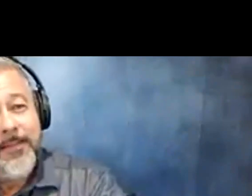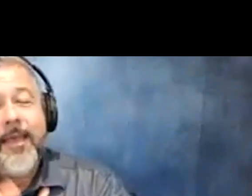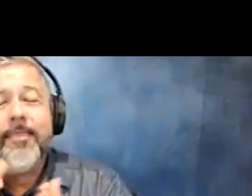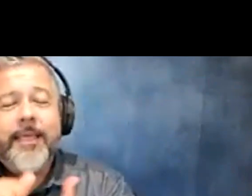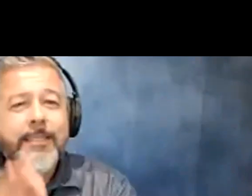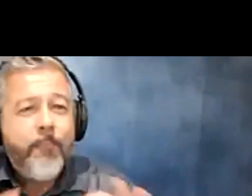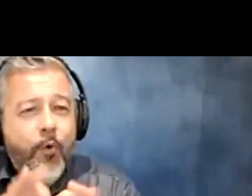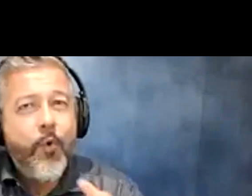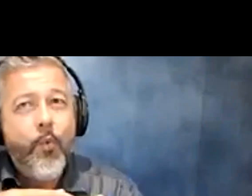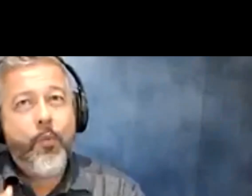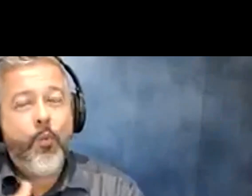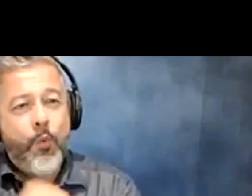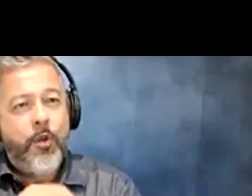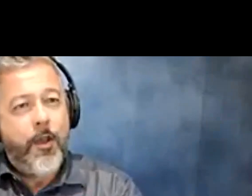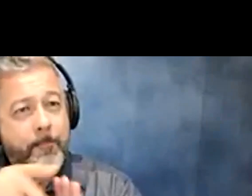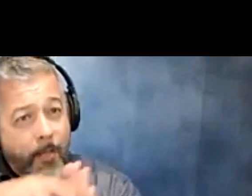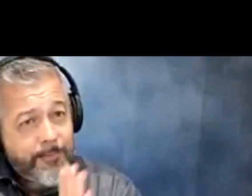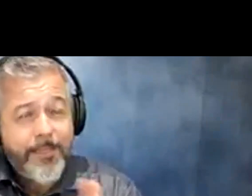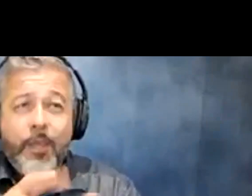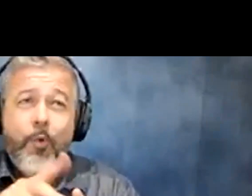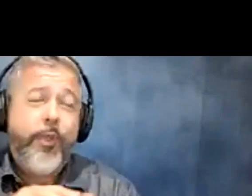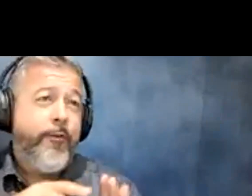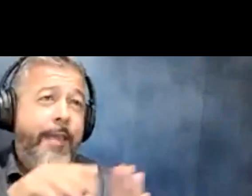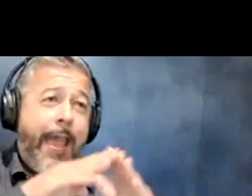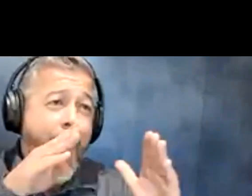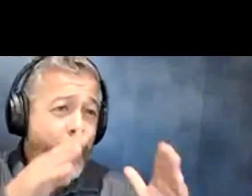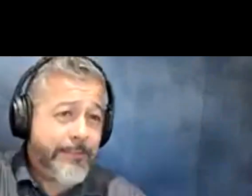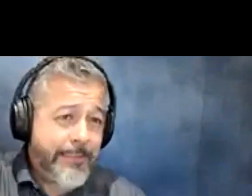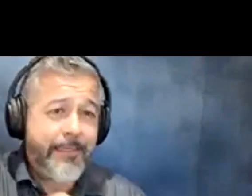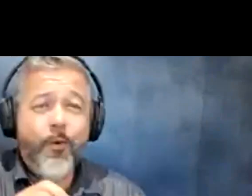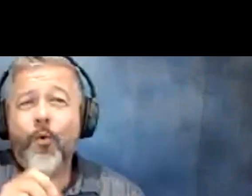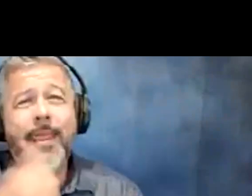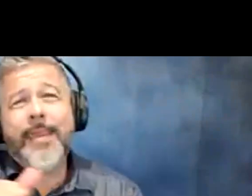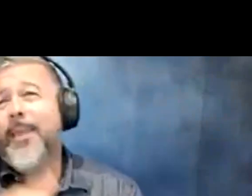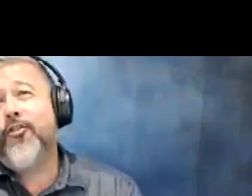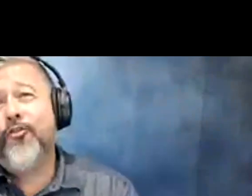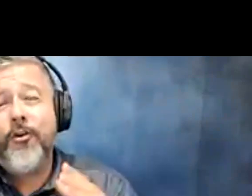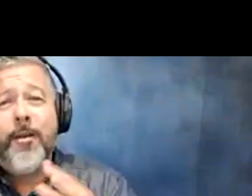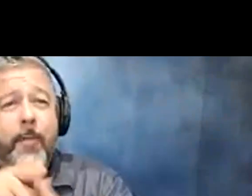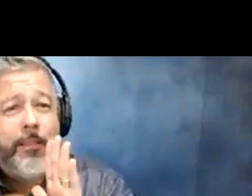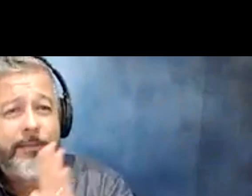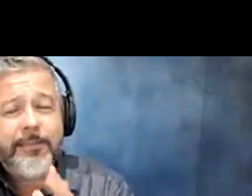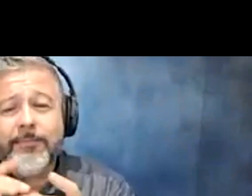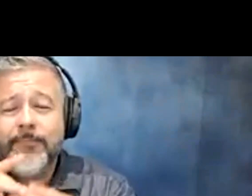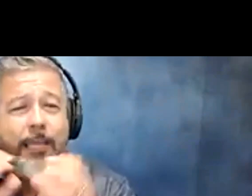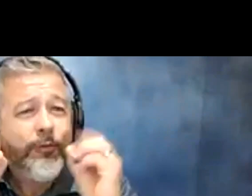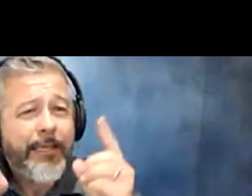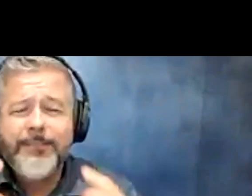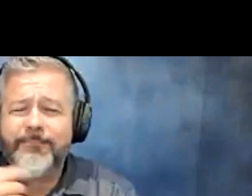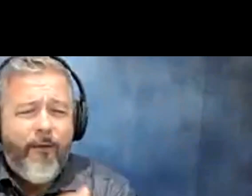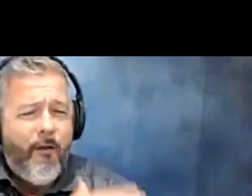on policy, whether it's housing or any other policy, education, that we take people's